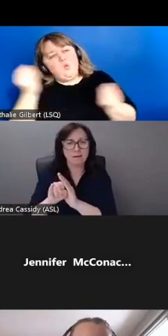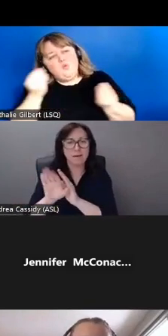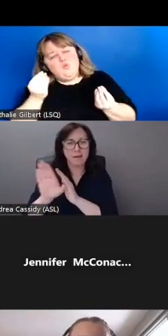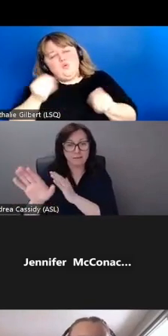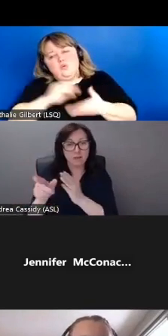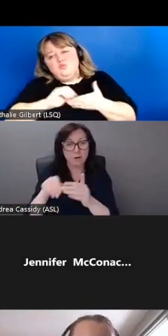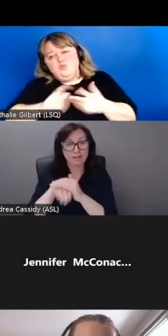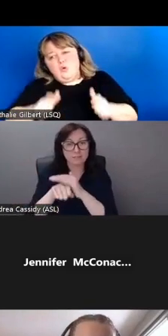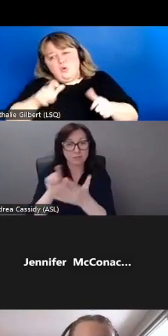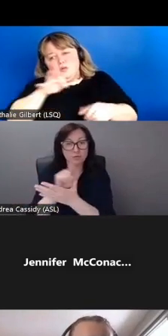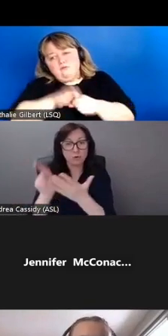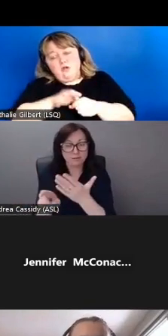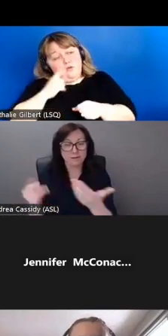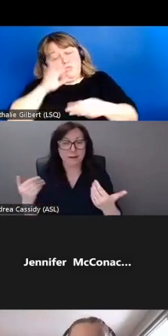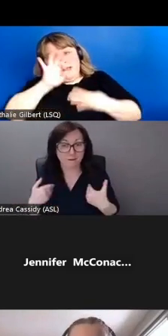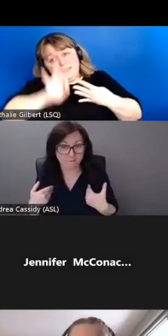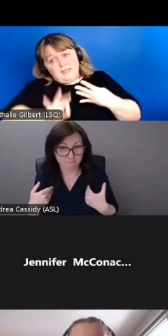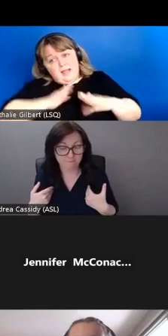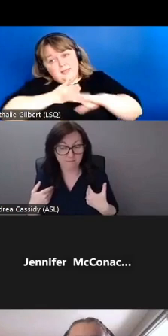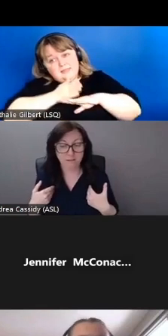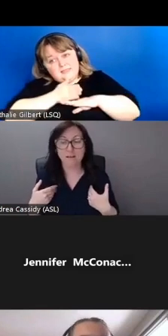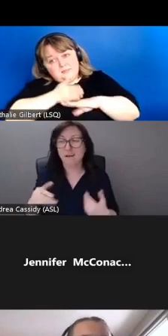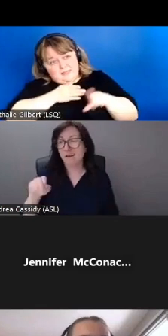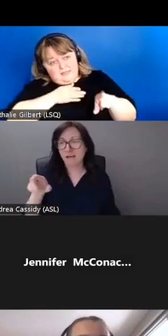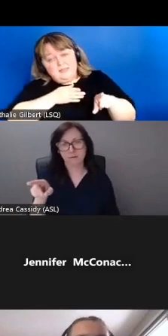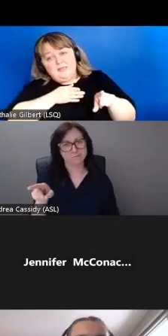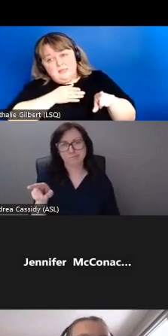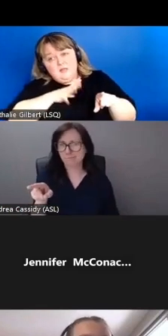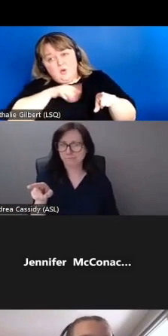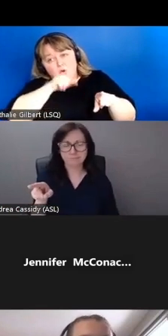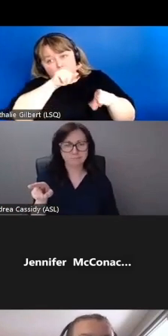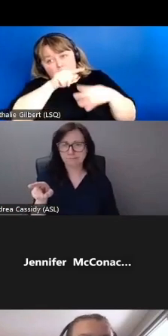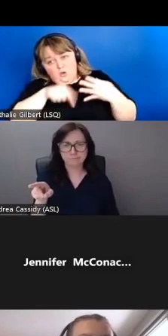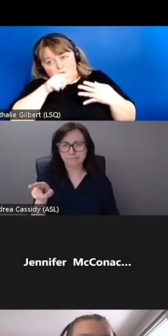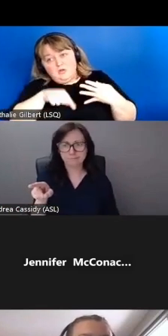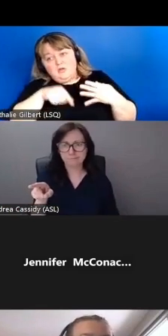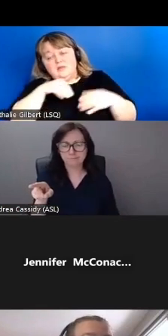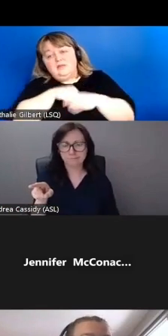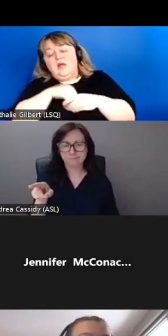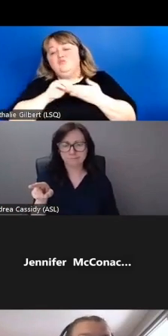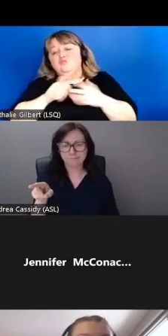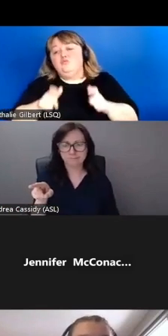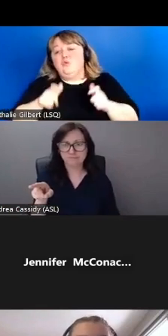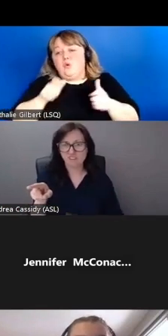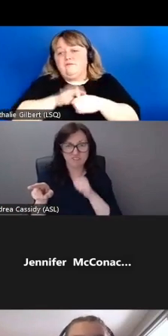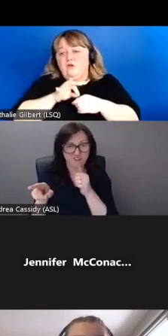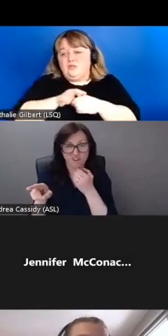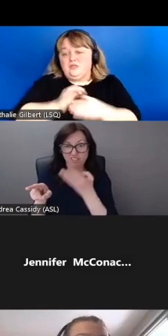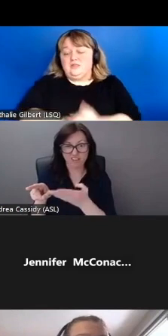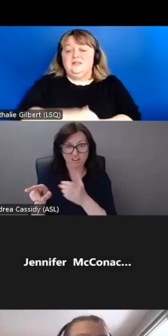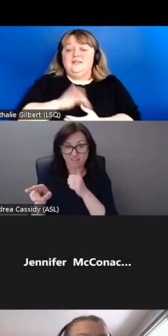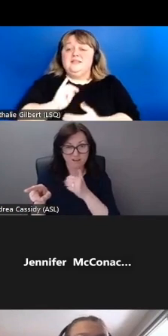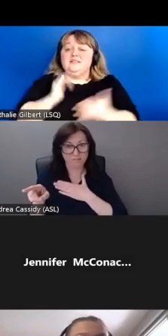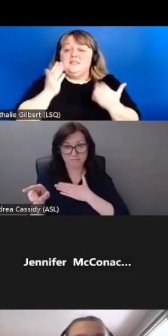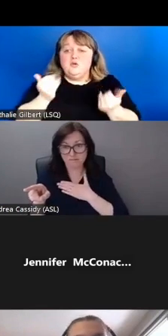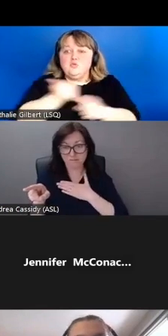polling station meets. And if you require some accessibility component that is not available at your